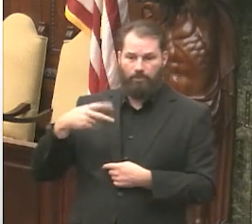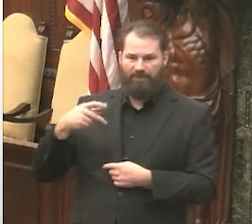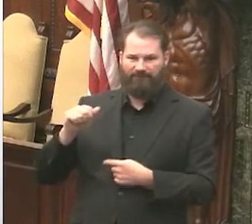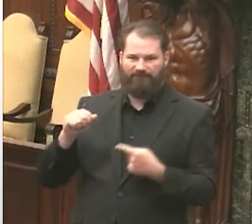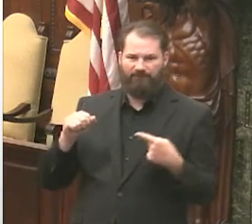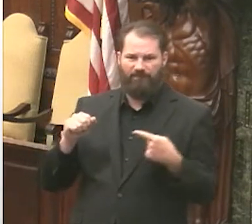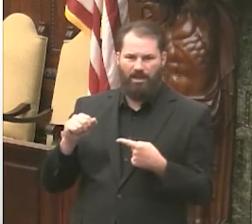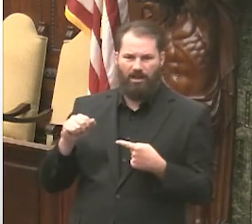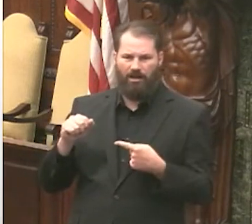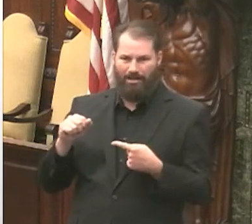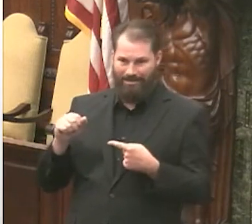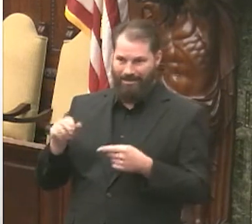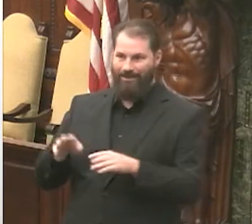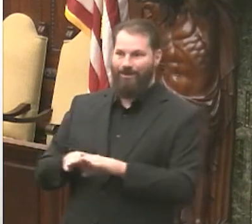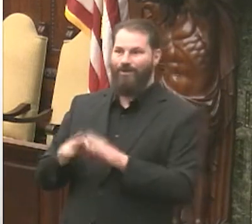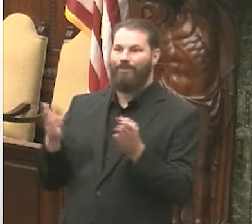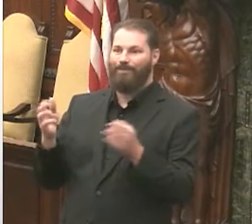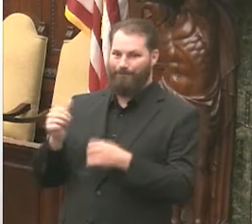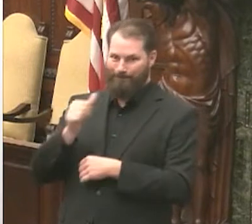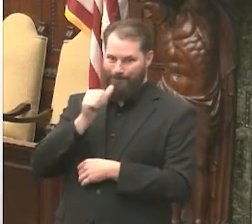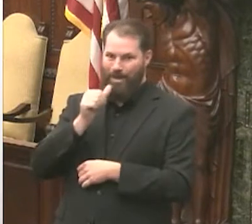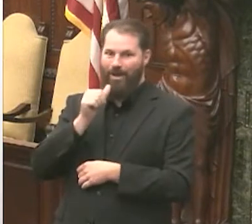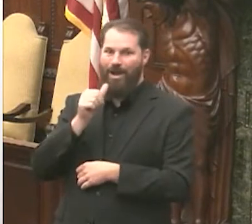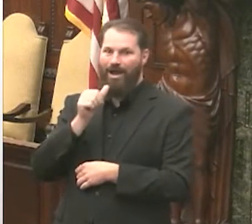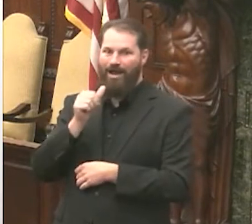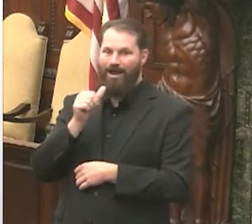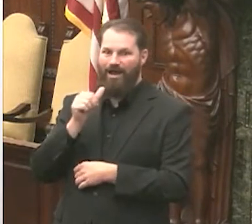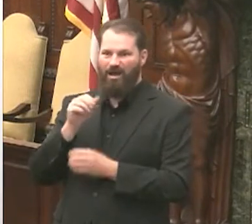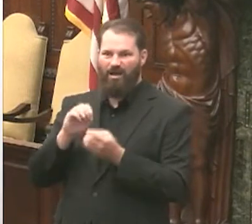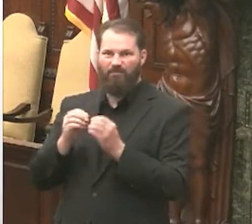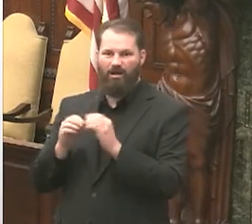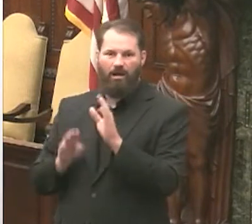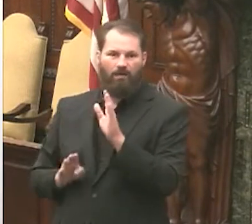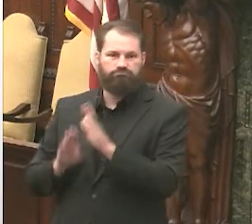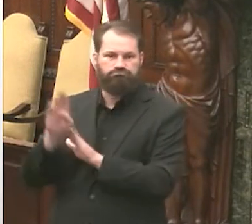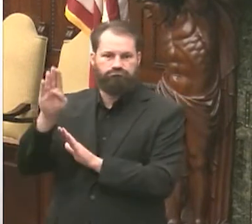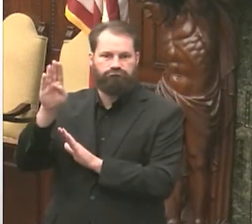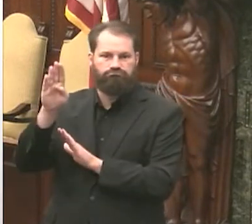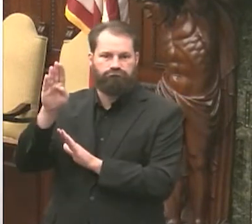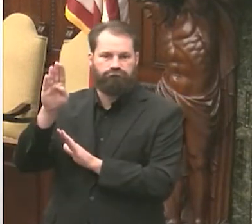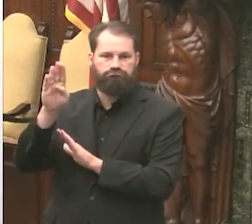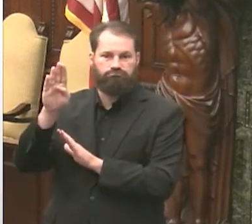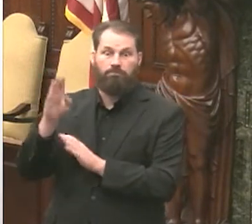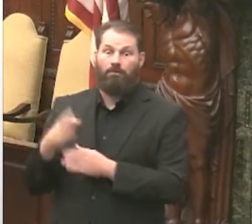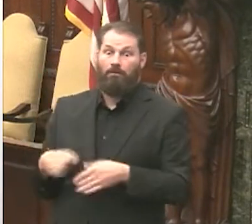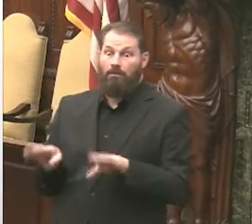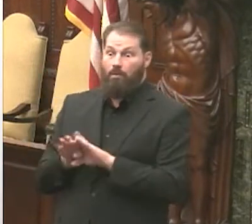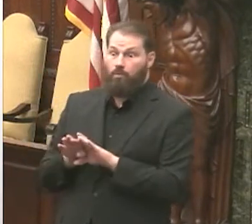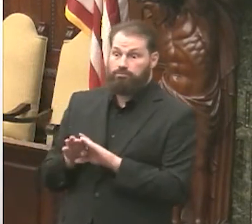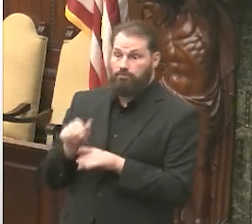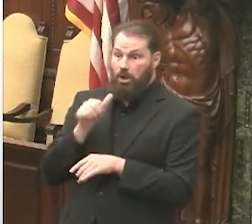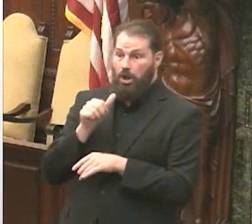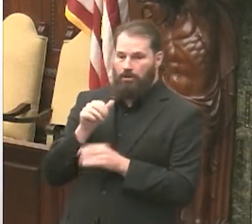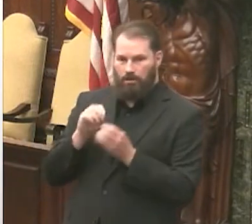bars, and quickly the outbreak was quelled. So again, I'm sympathetic to them, but that bar situation is just too risky right